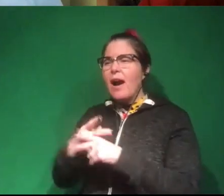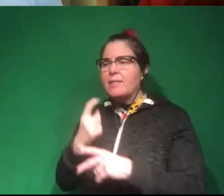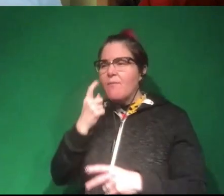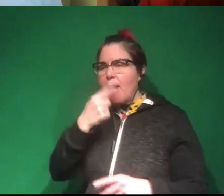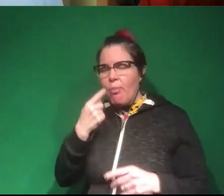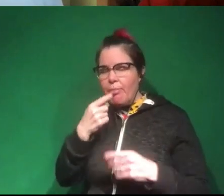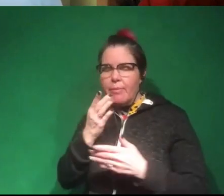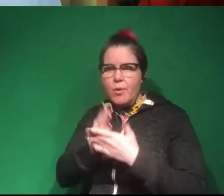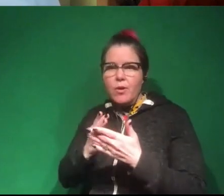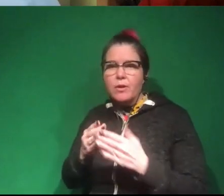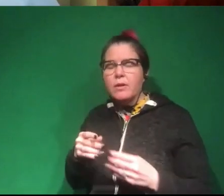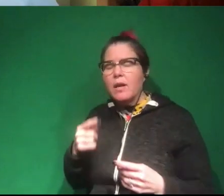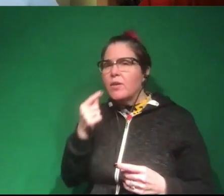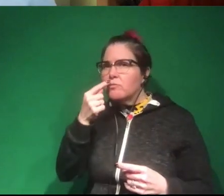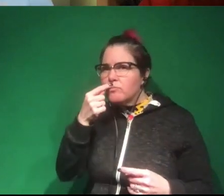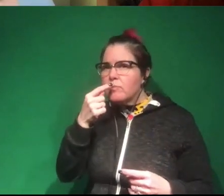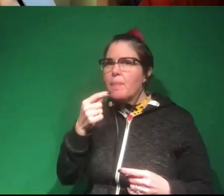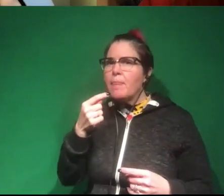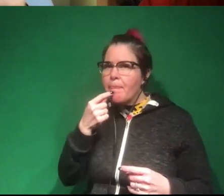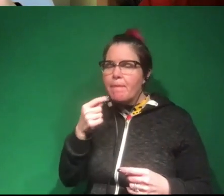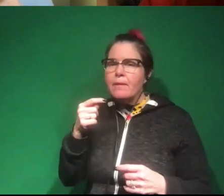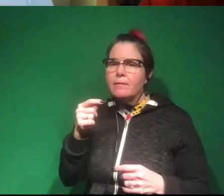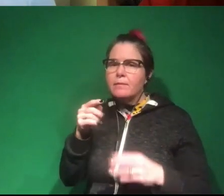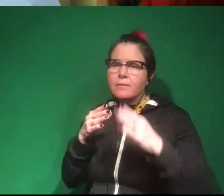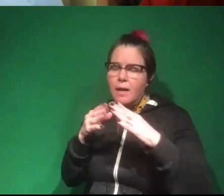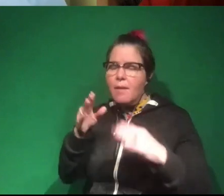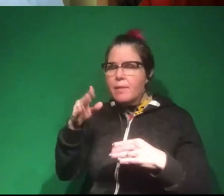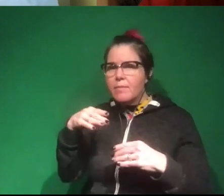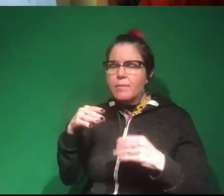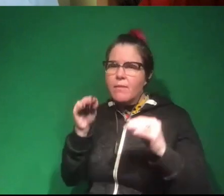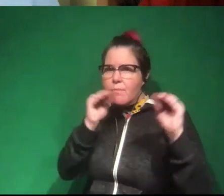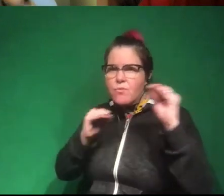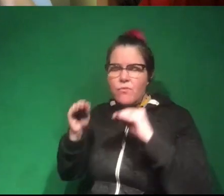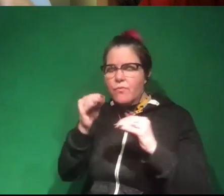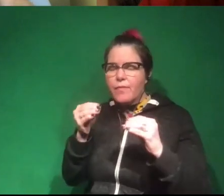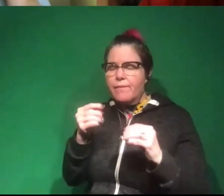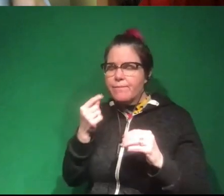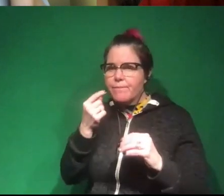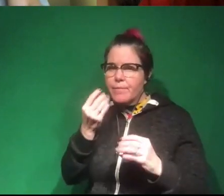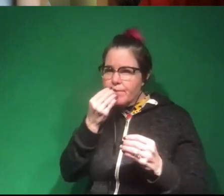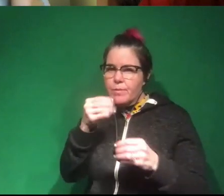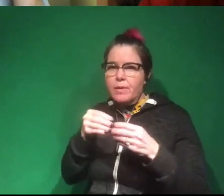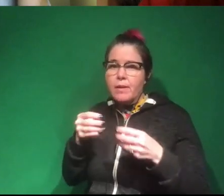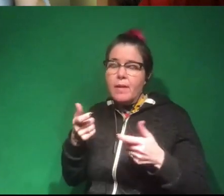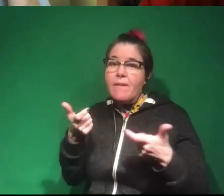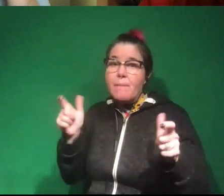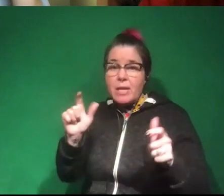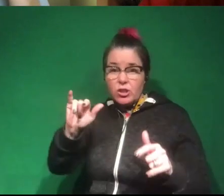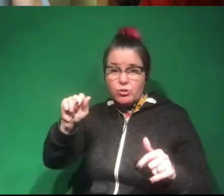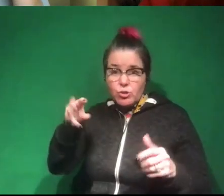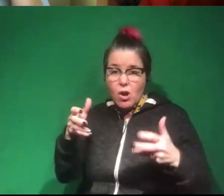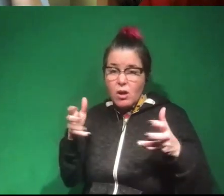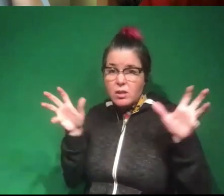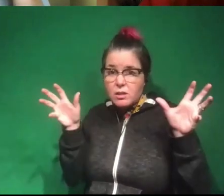like a top lip and a bottom lip that kind of helps move and position food in the mouth. Then they have the really big jaws that you see